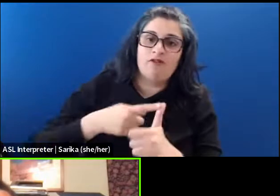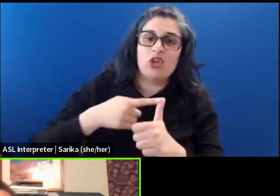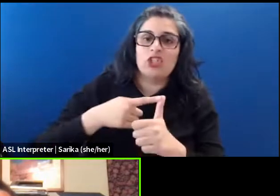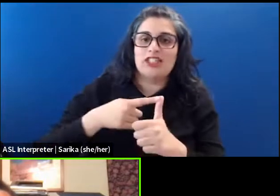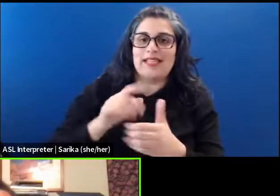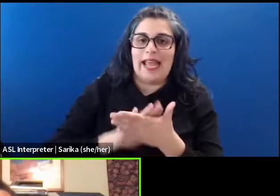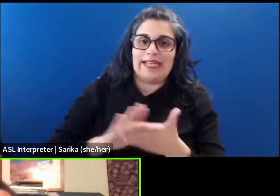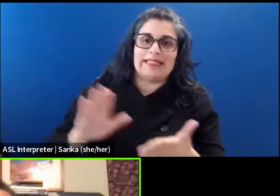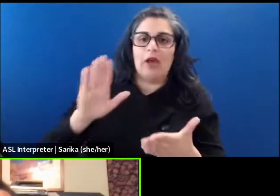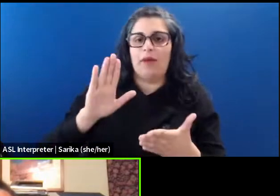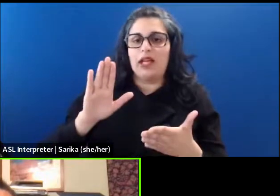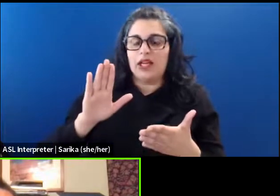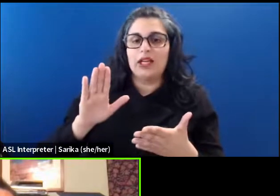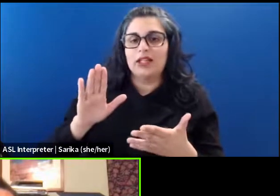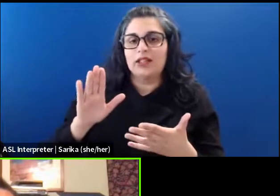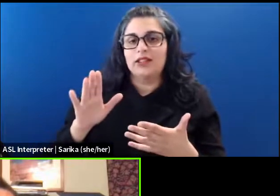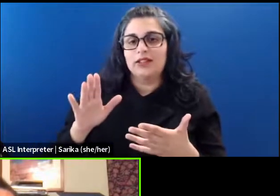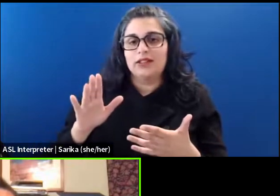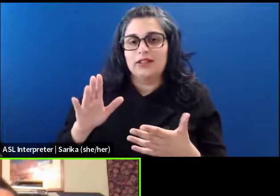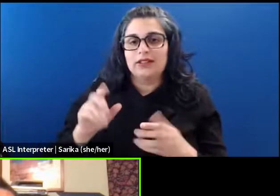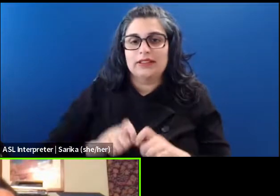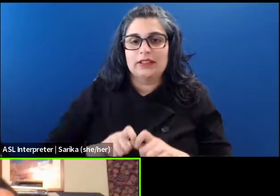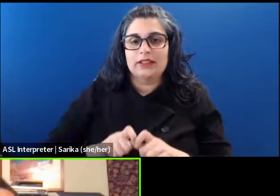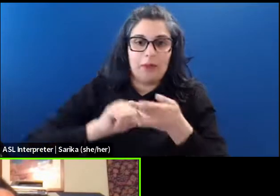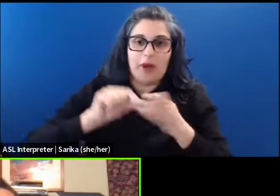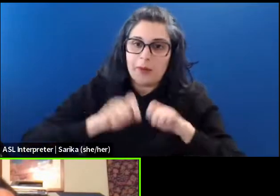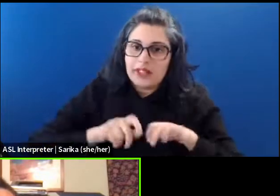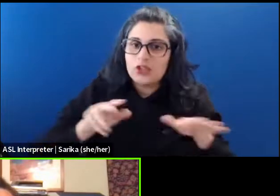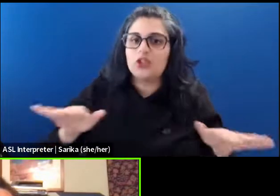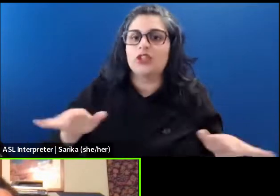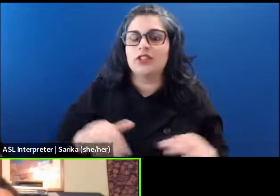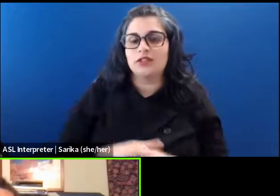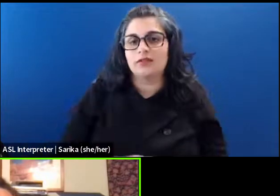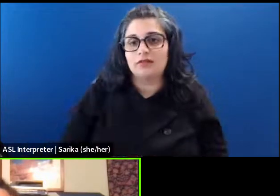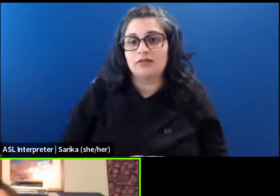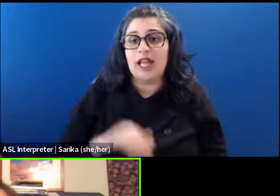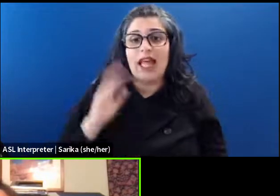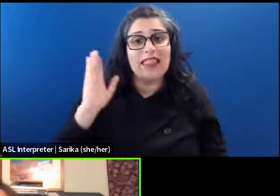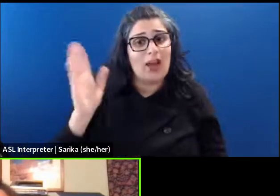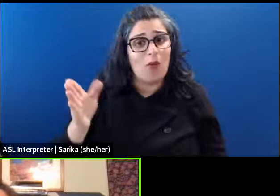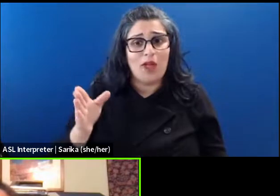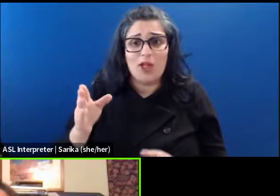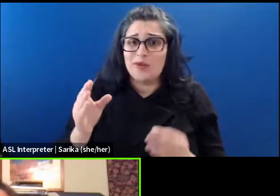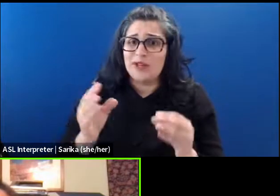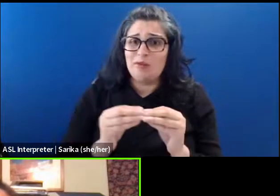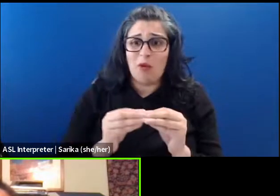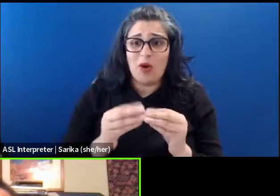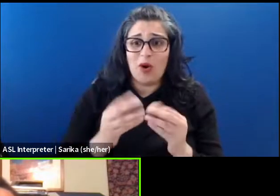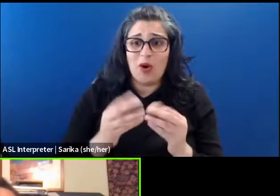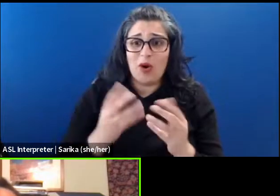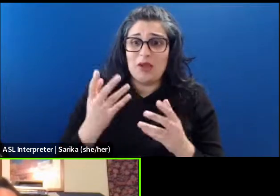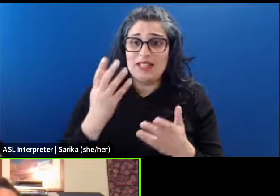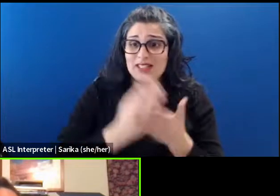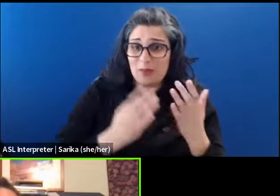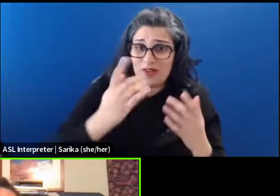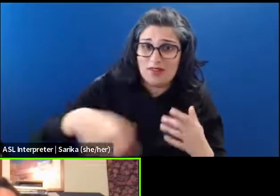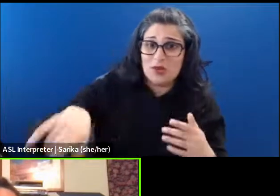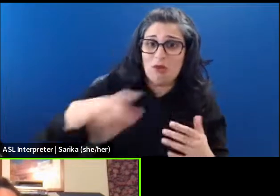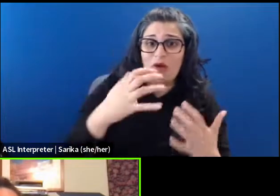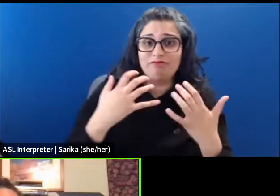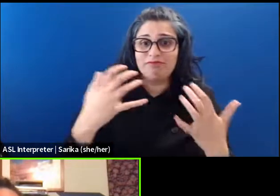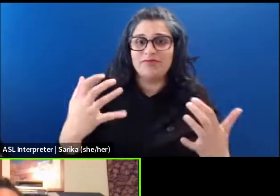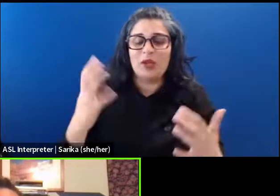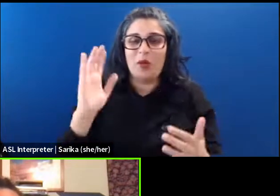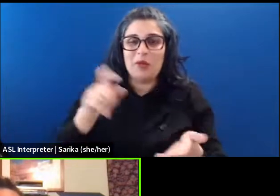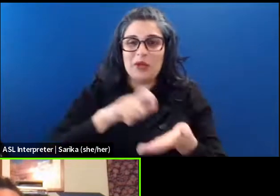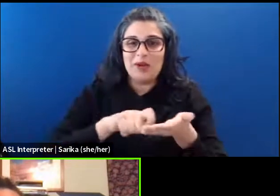book that to come out. And there will be more. Maybe some of you here will be writing